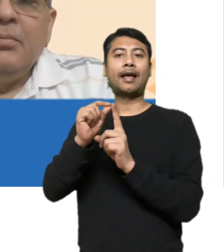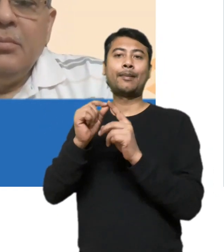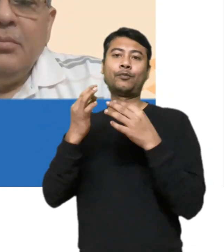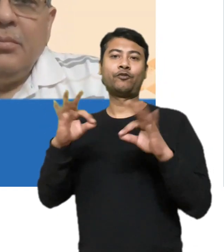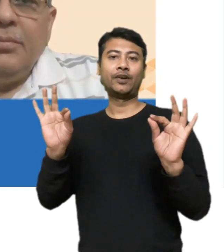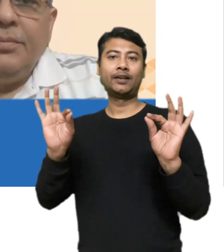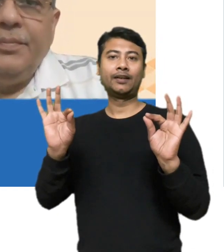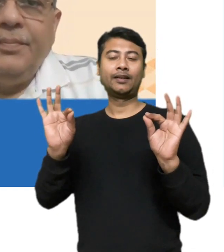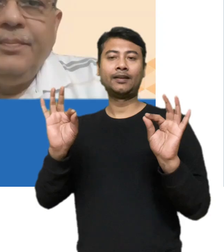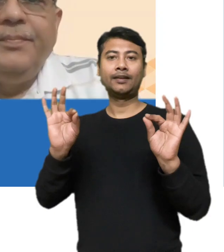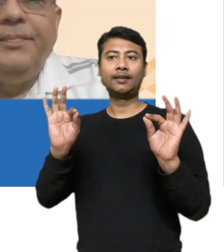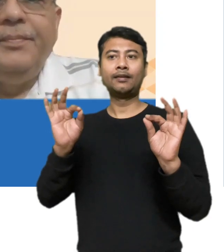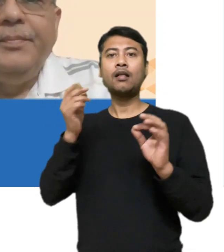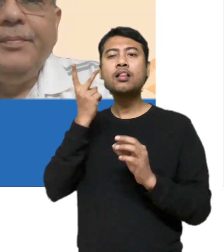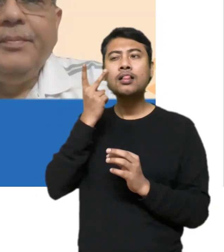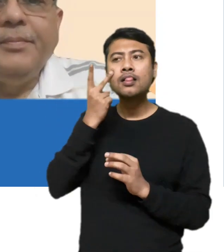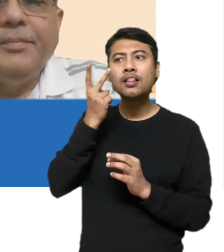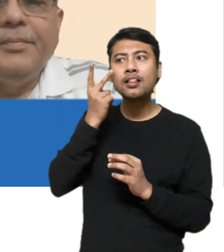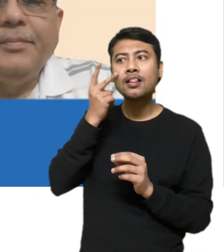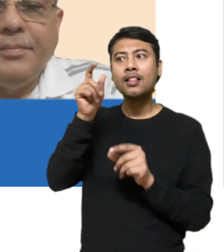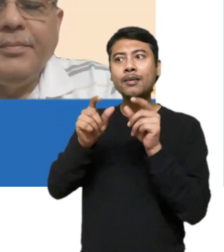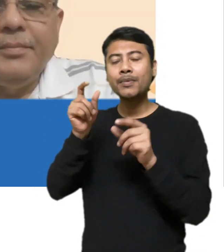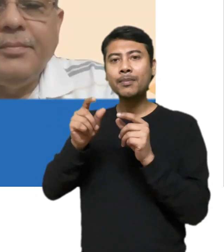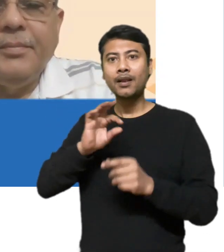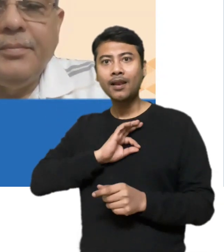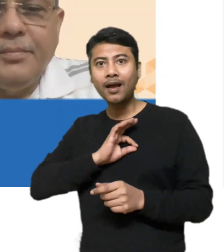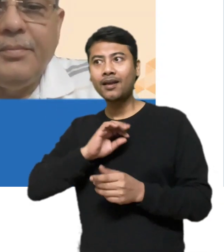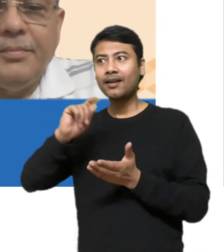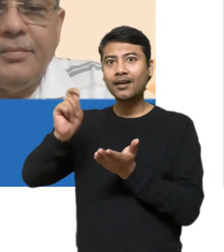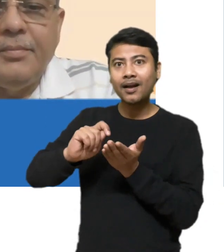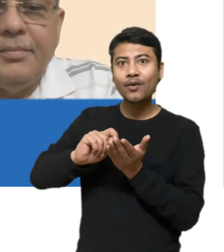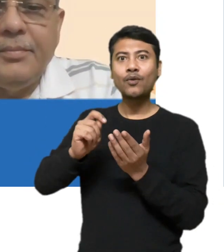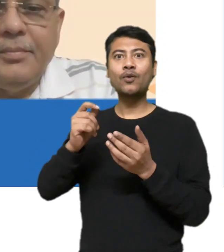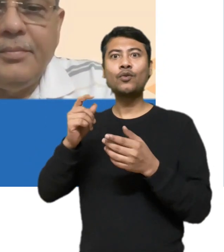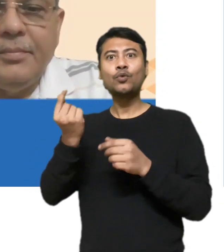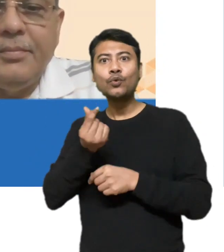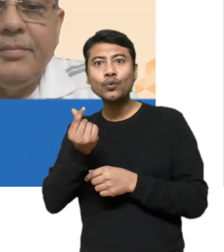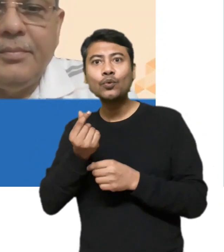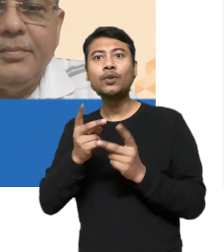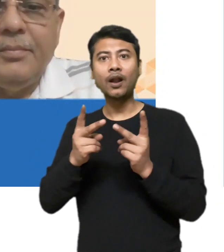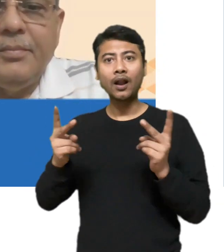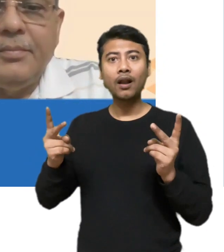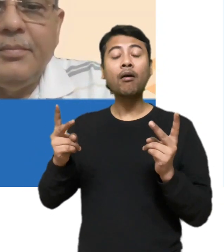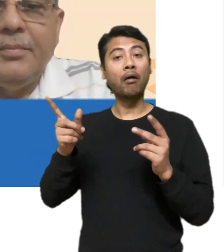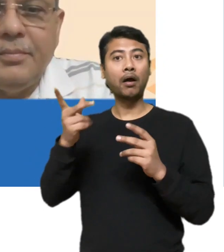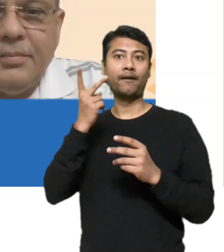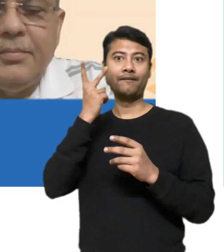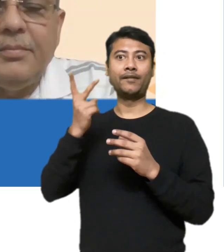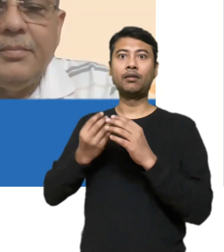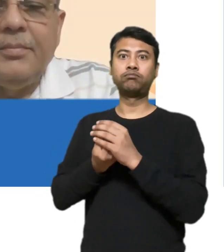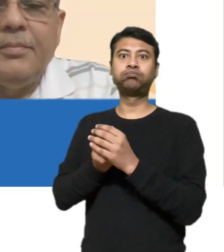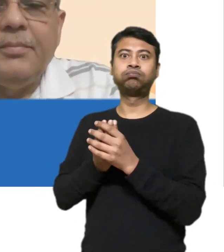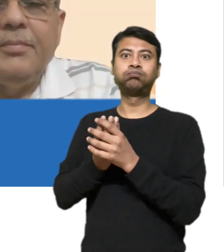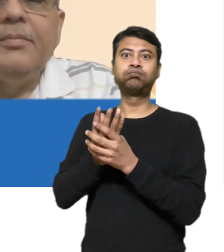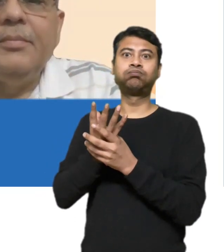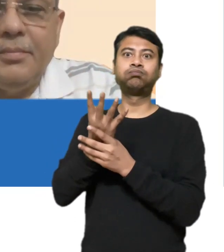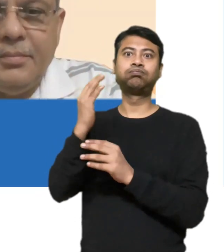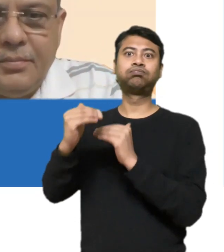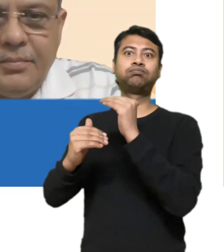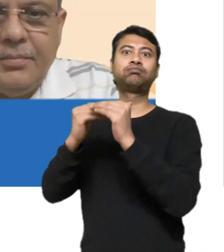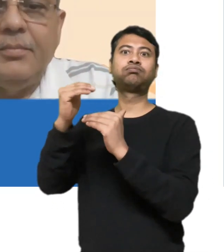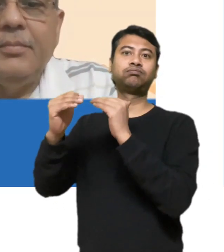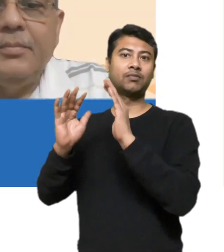etc. But and it's grown, and it grows in its own way. There are, deaf people are isolated. It's difficult to communicate with the